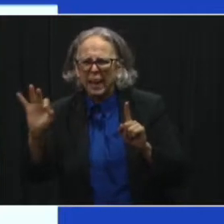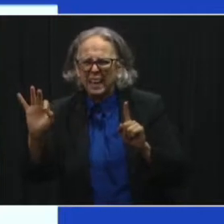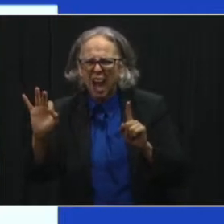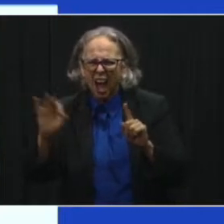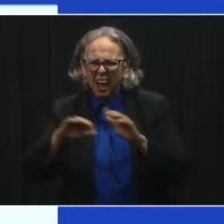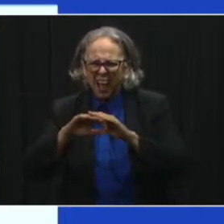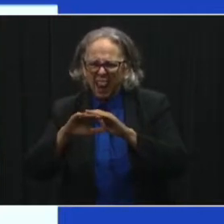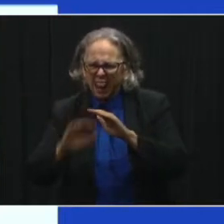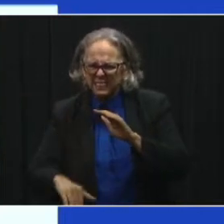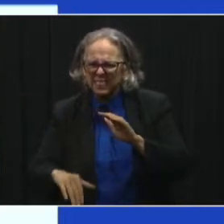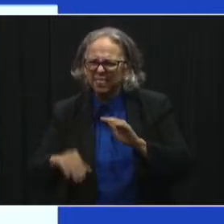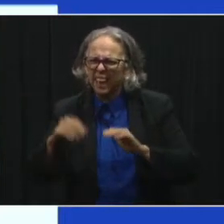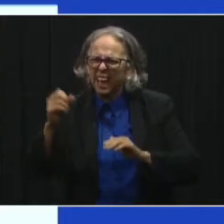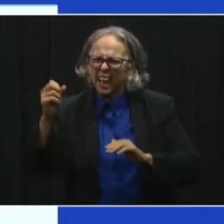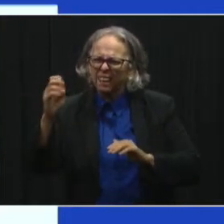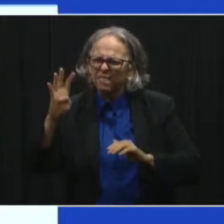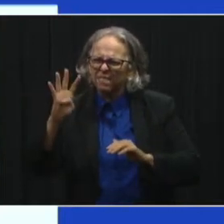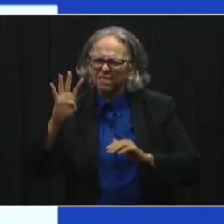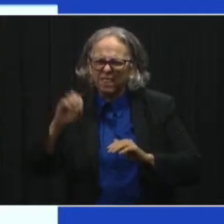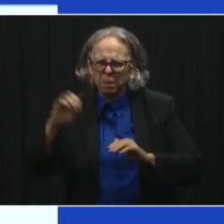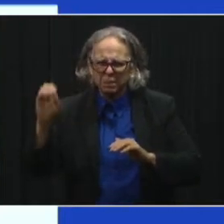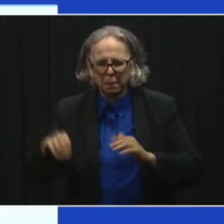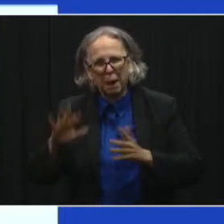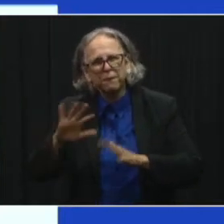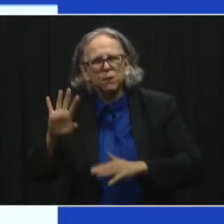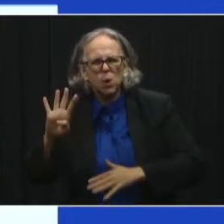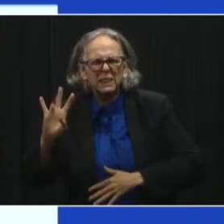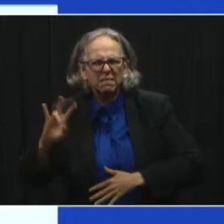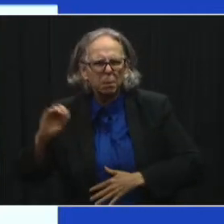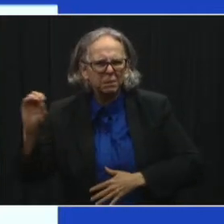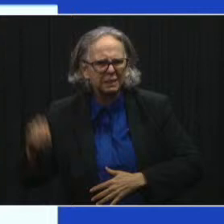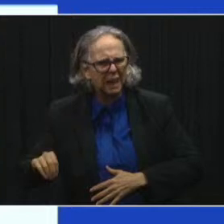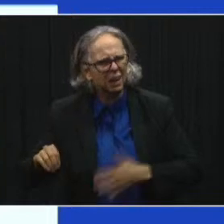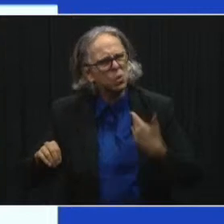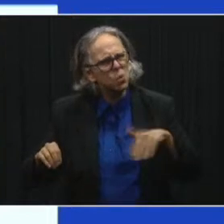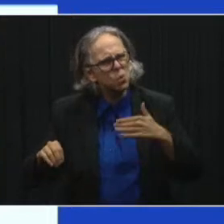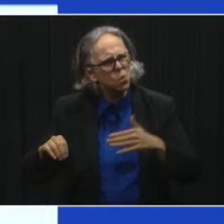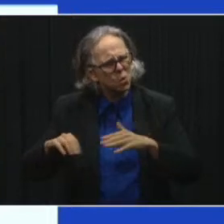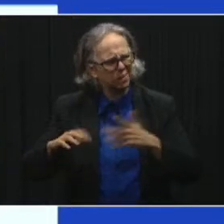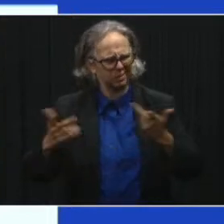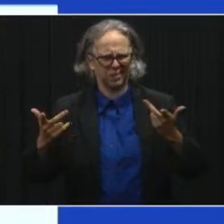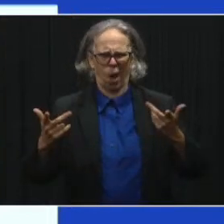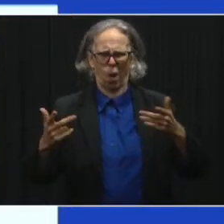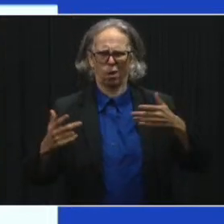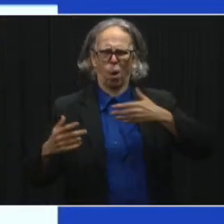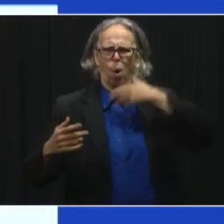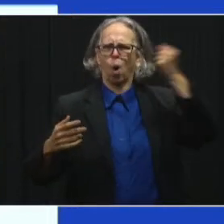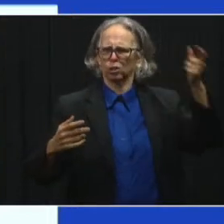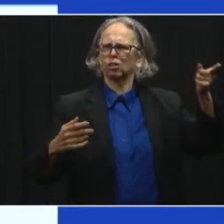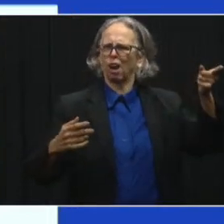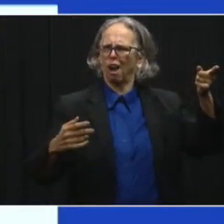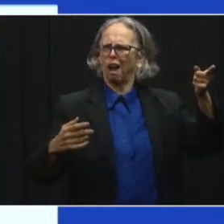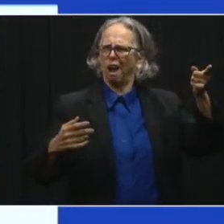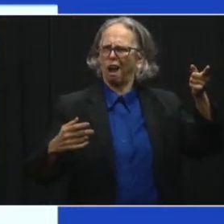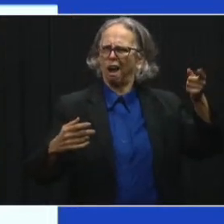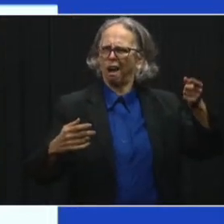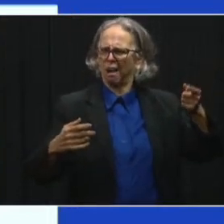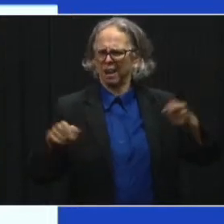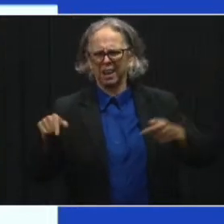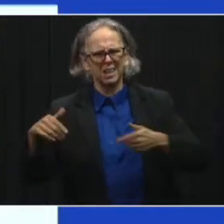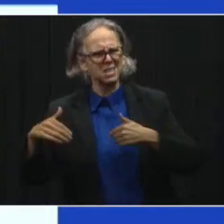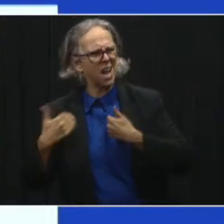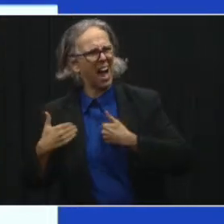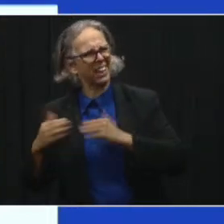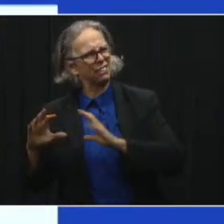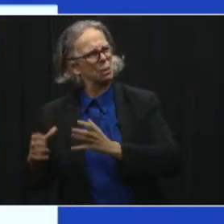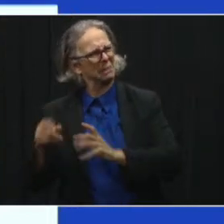47%. 30 to 39 is 54%. So a huge, huge difference, which, it accounts for